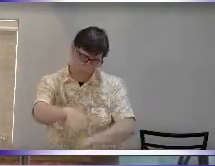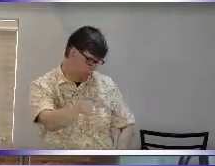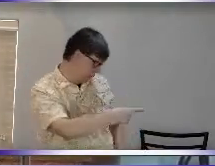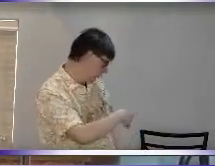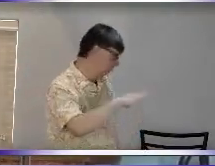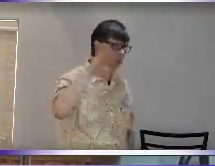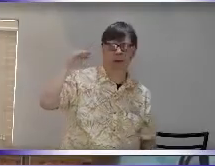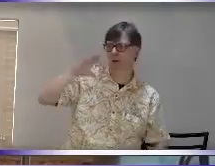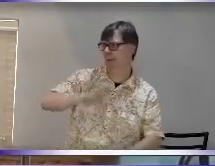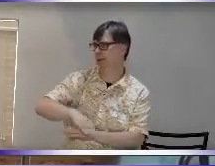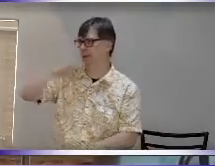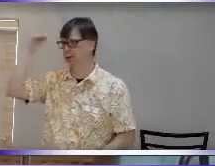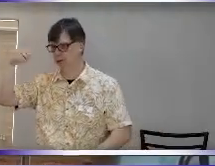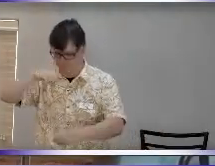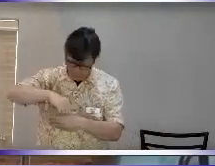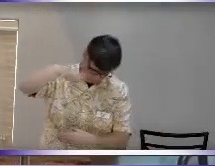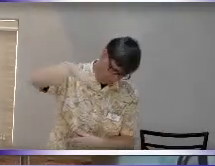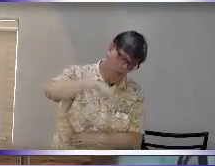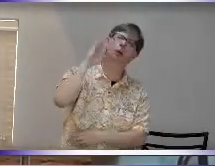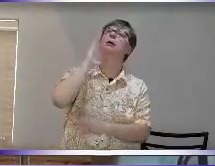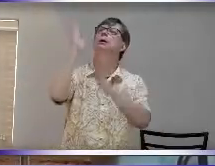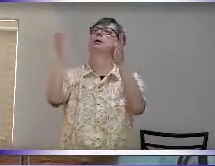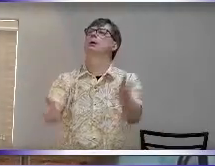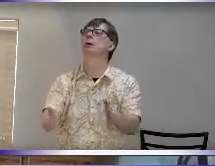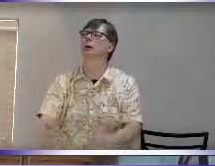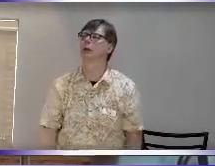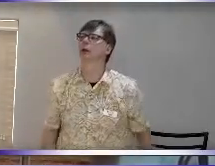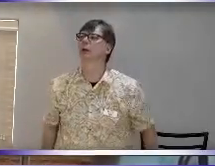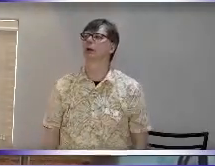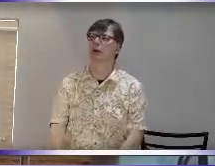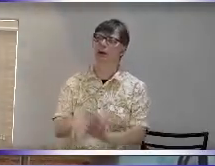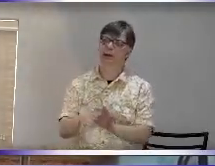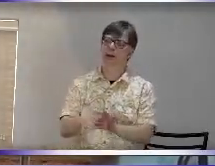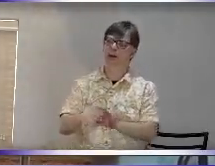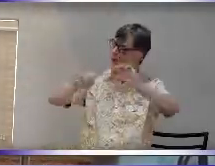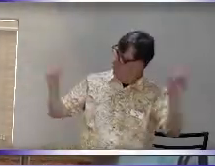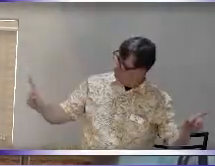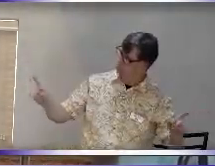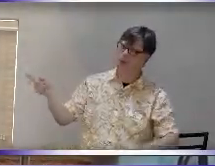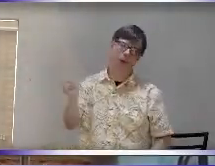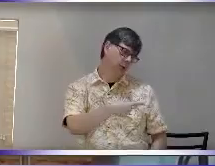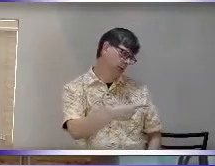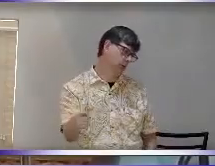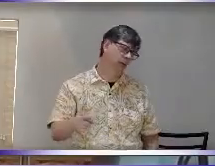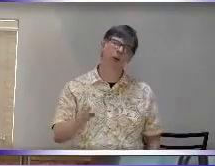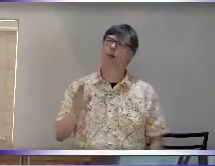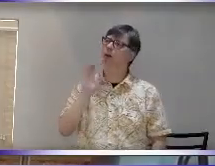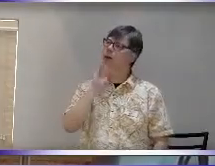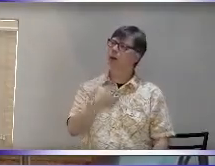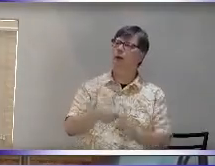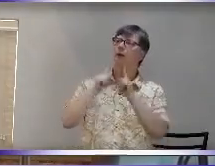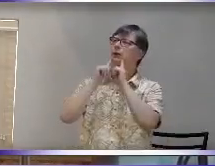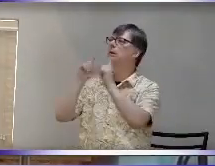found all of these things that people could affirm and things that were different about them, and they began